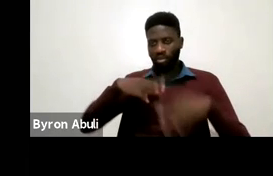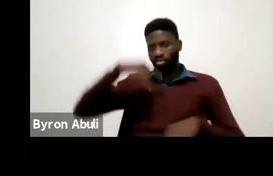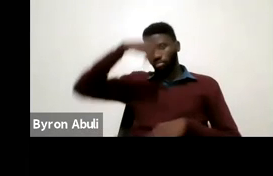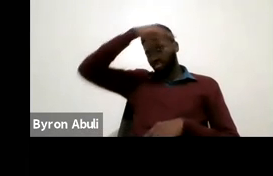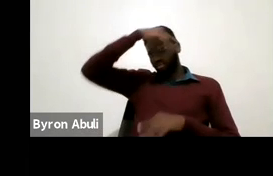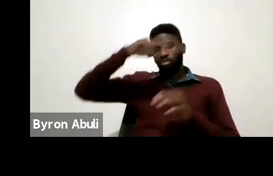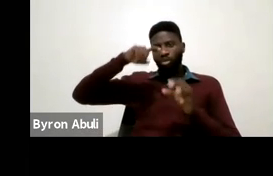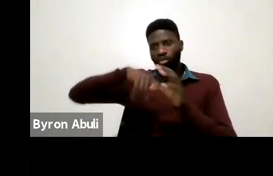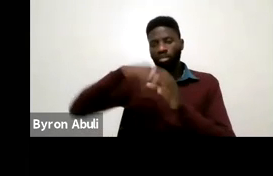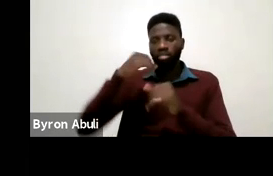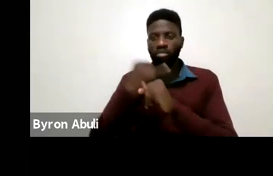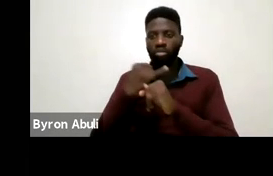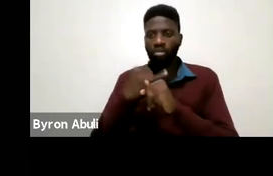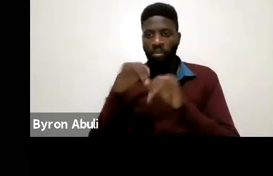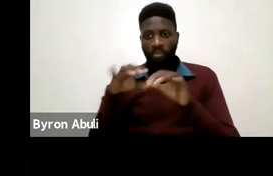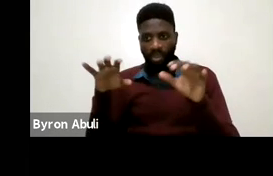it make sense to you?